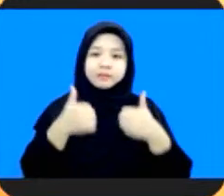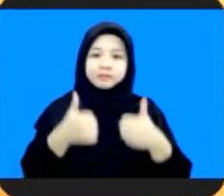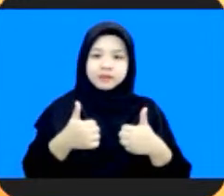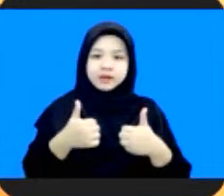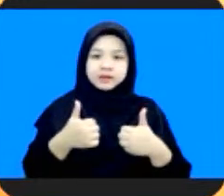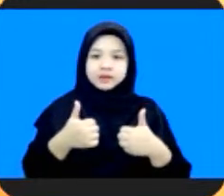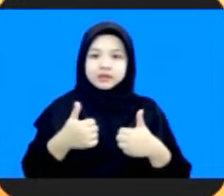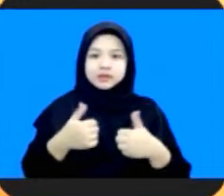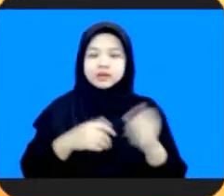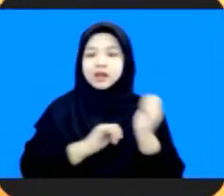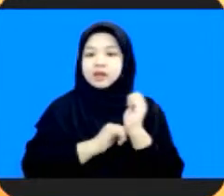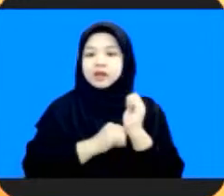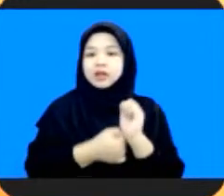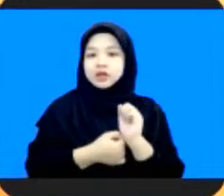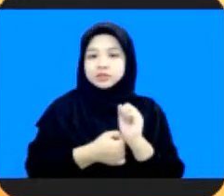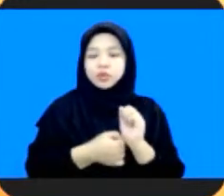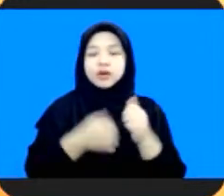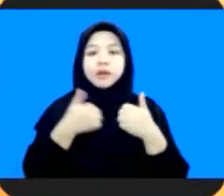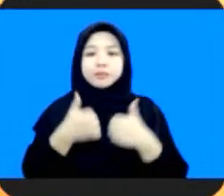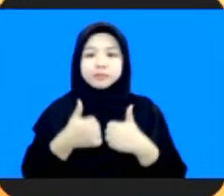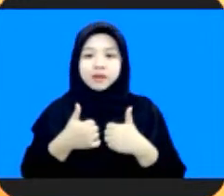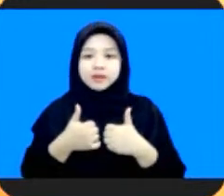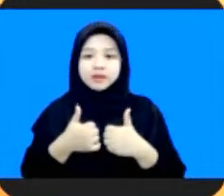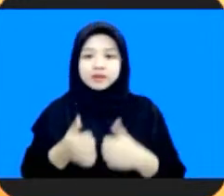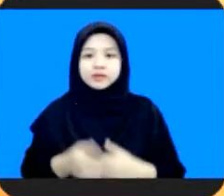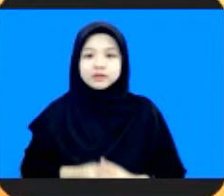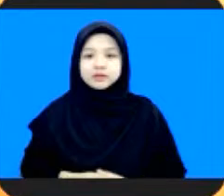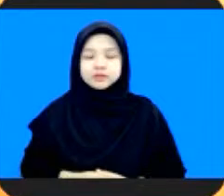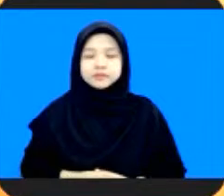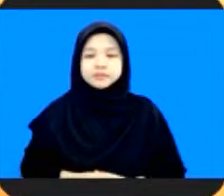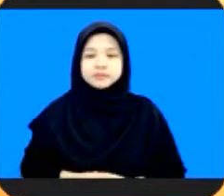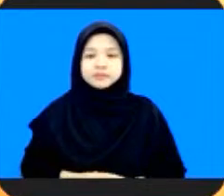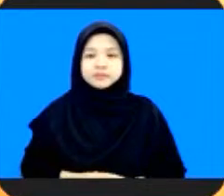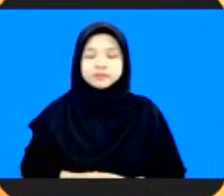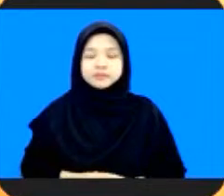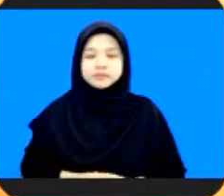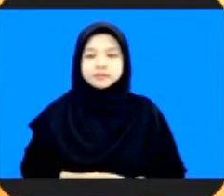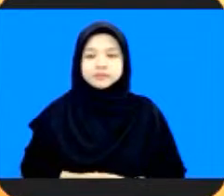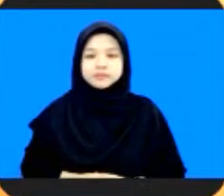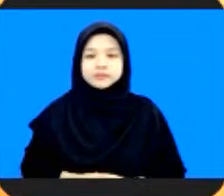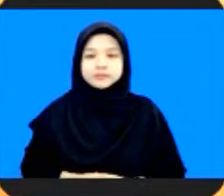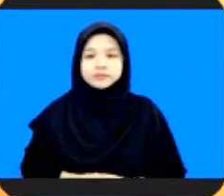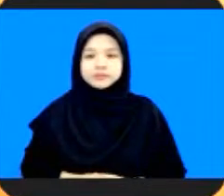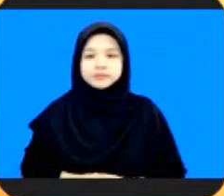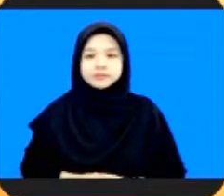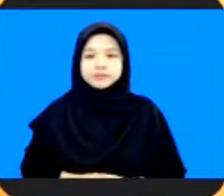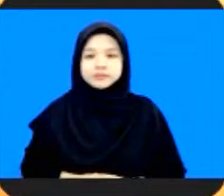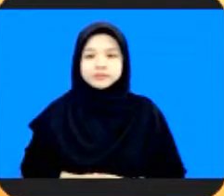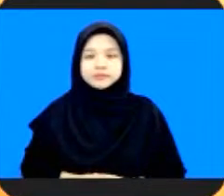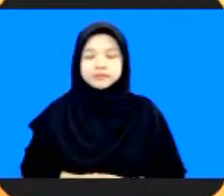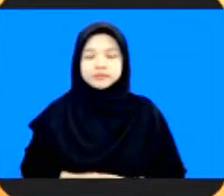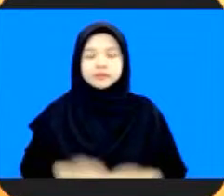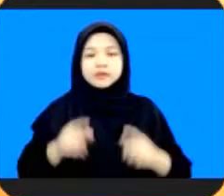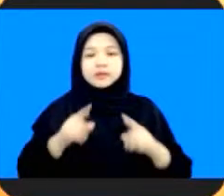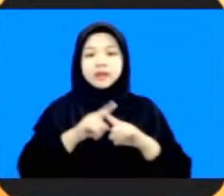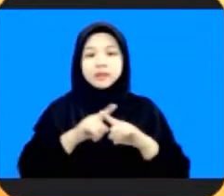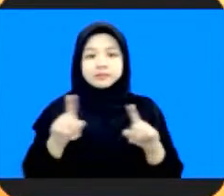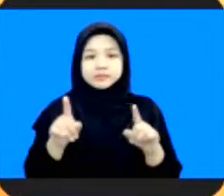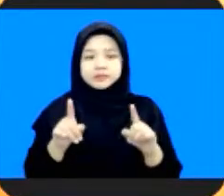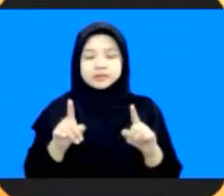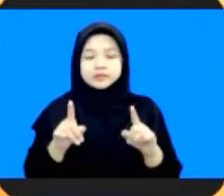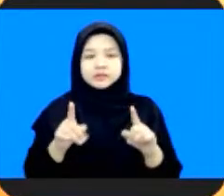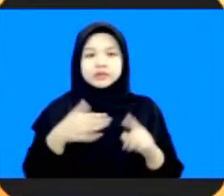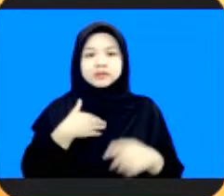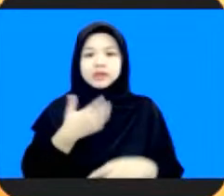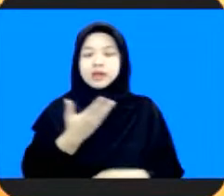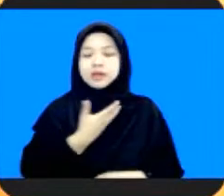the information when we draft our report for the APR IGF. But I really want to, because we're